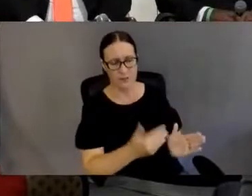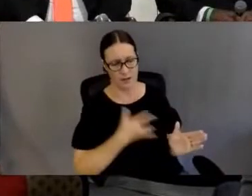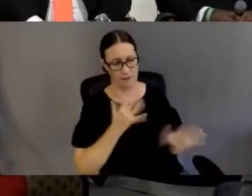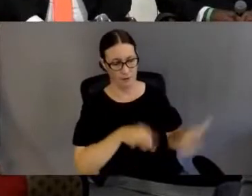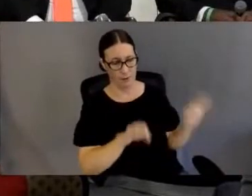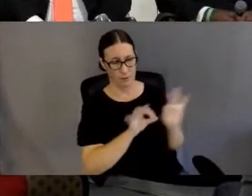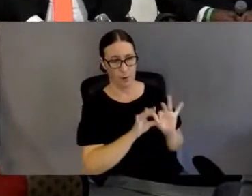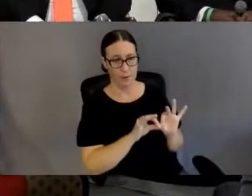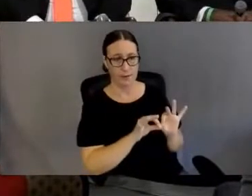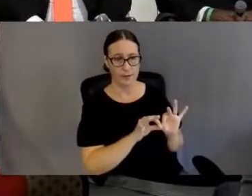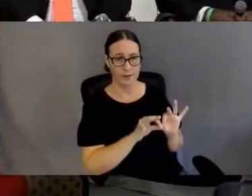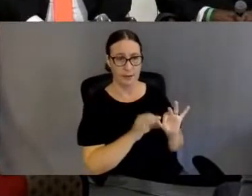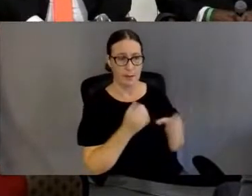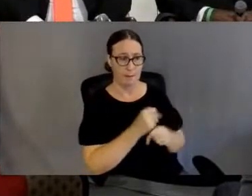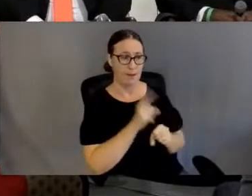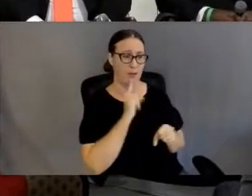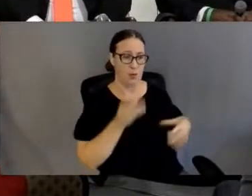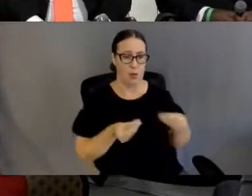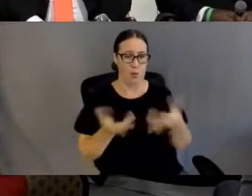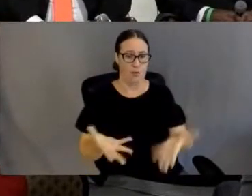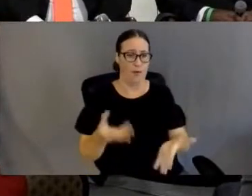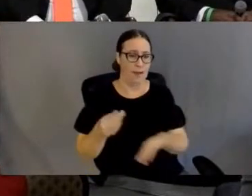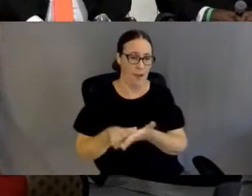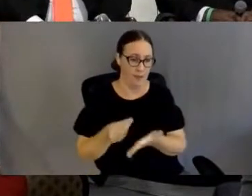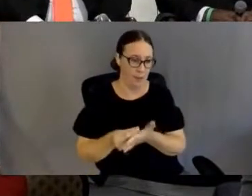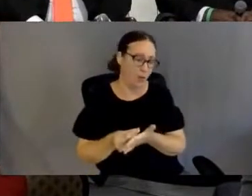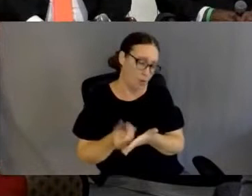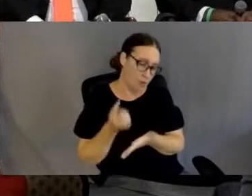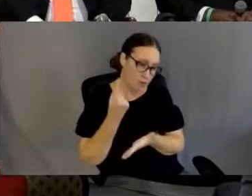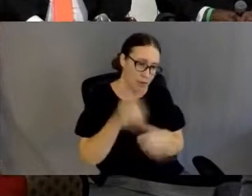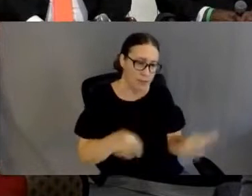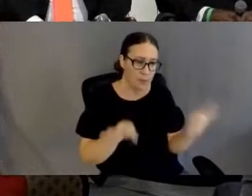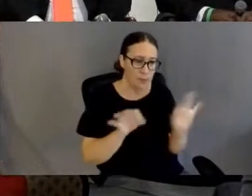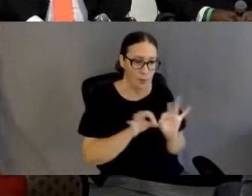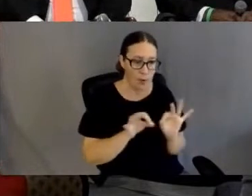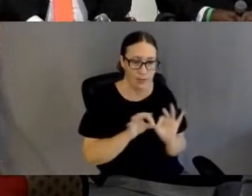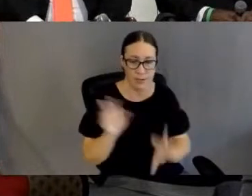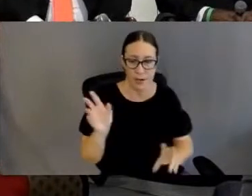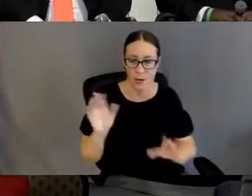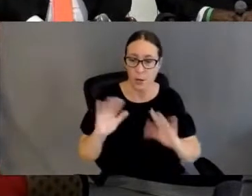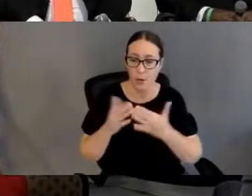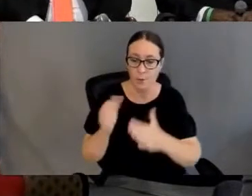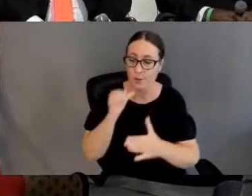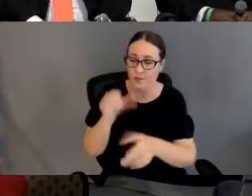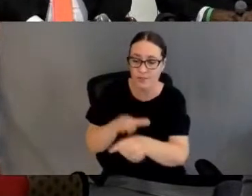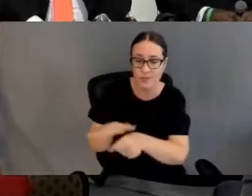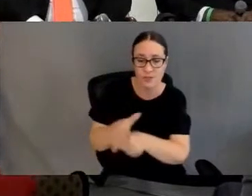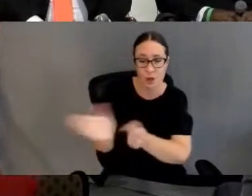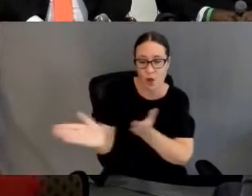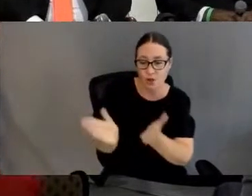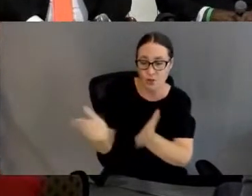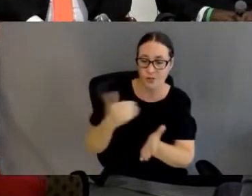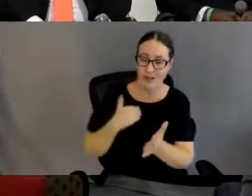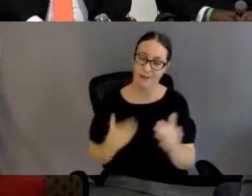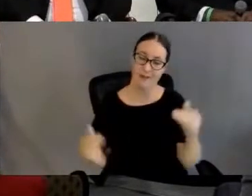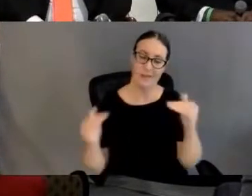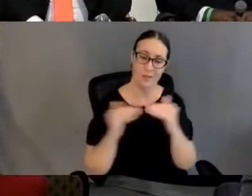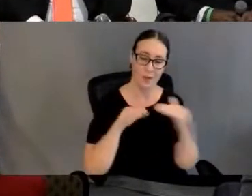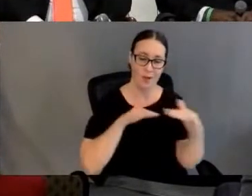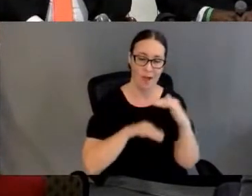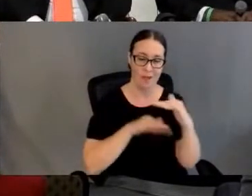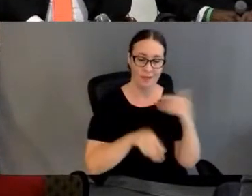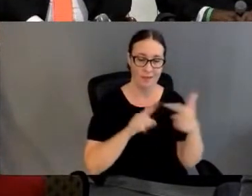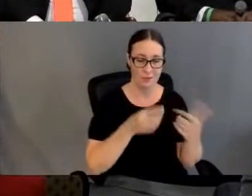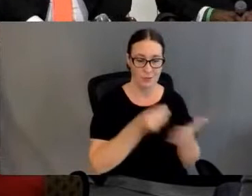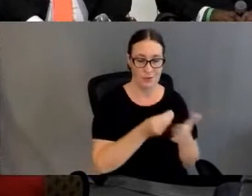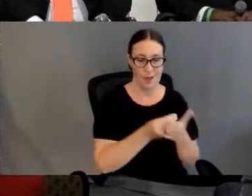capital in these communities, because it is critical that marginalized communities have access, the same access to capital that other communities have. But